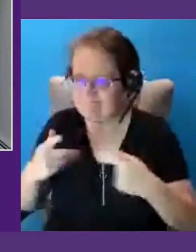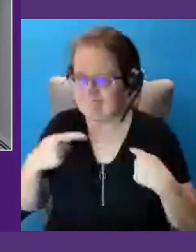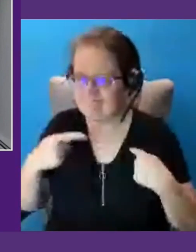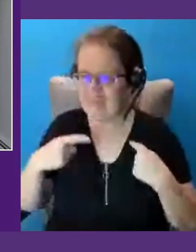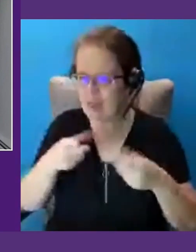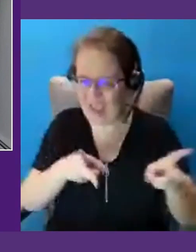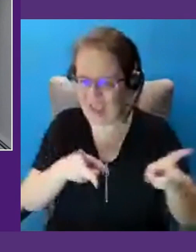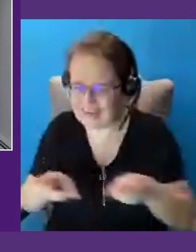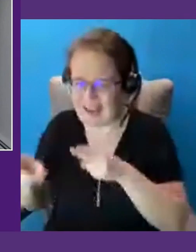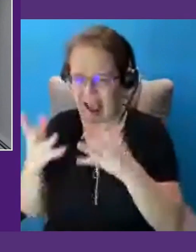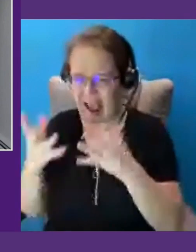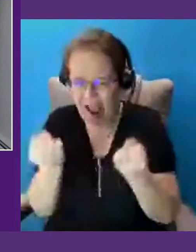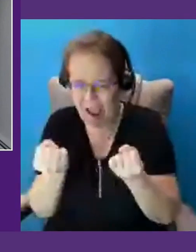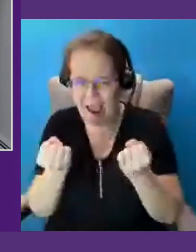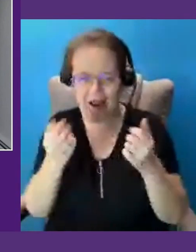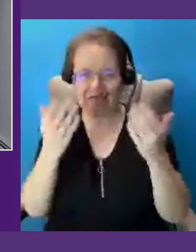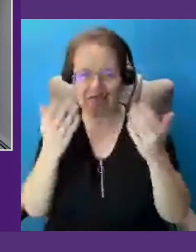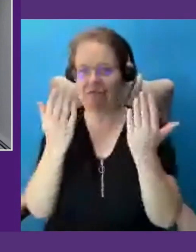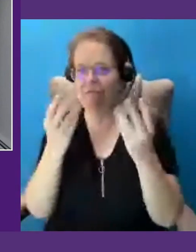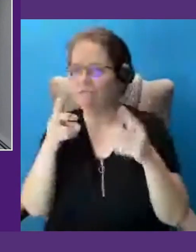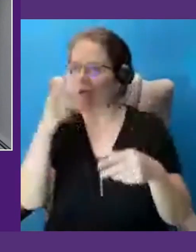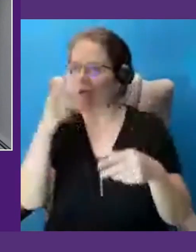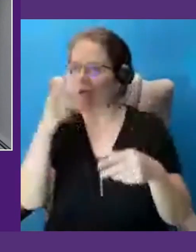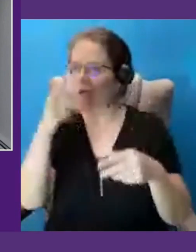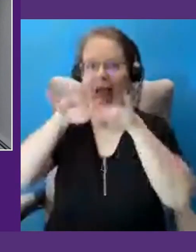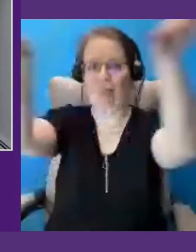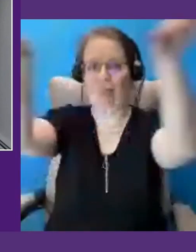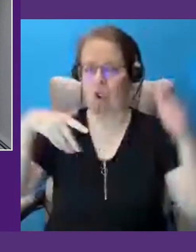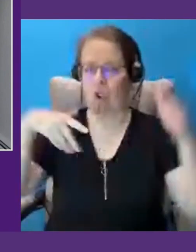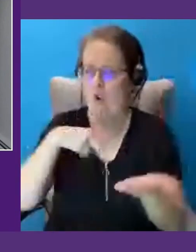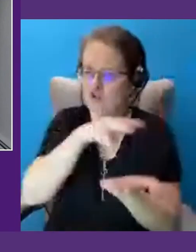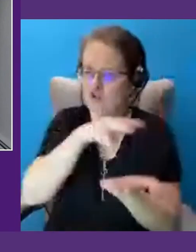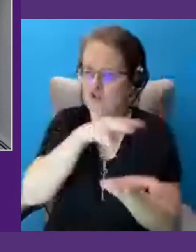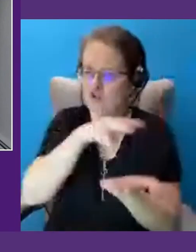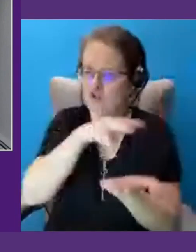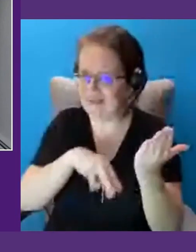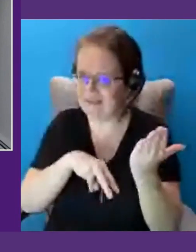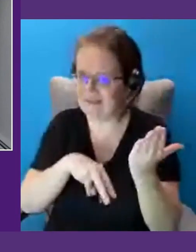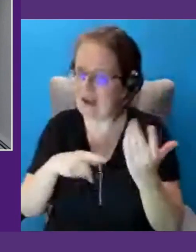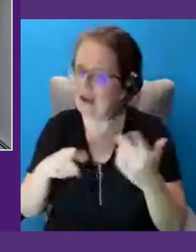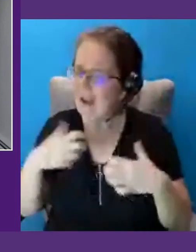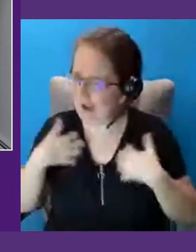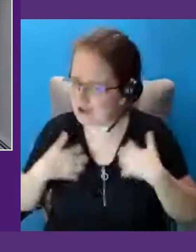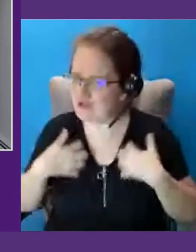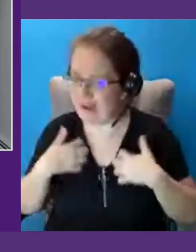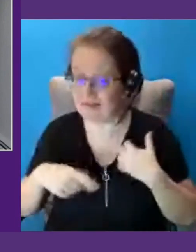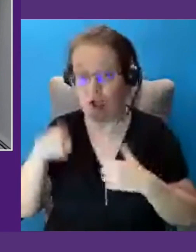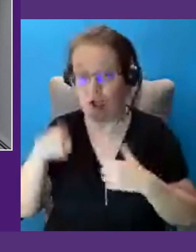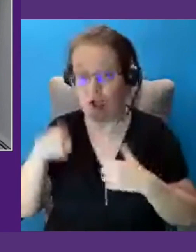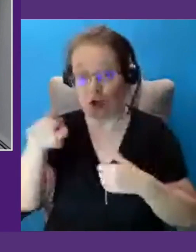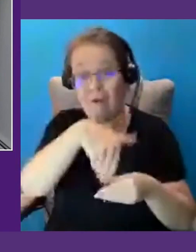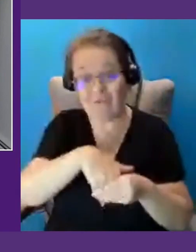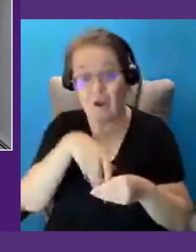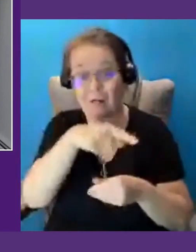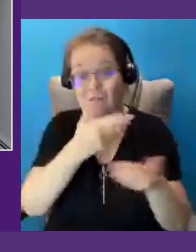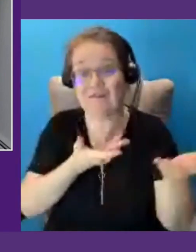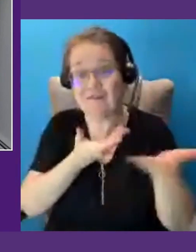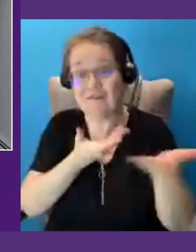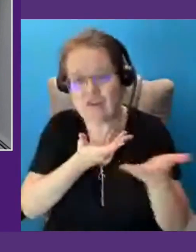there's a readership out there for this type of content. That's interesting. And you were involved in that discussion with them in some